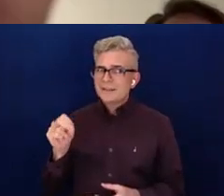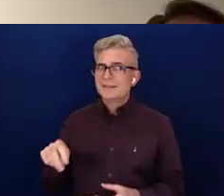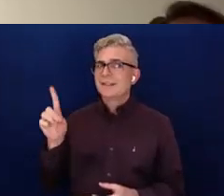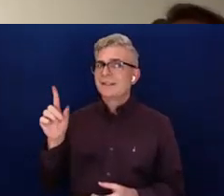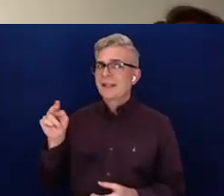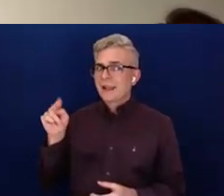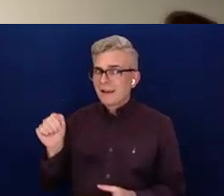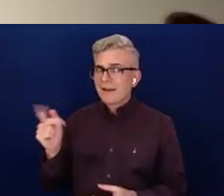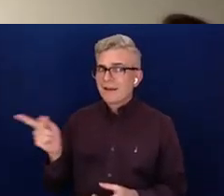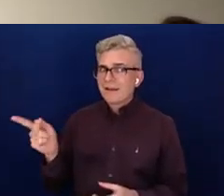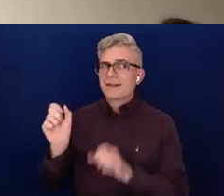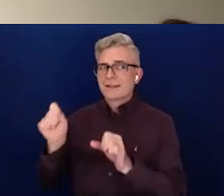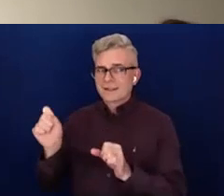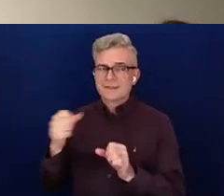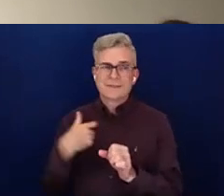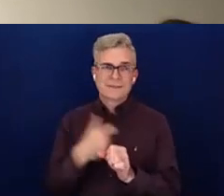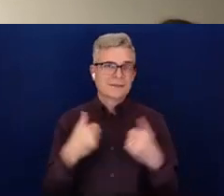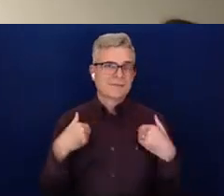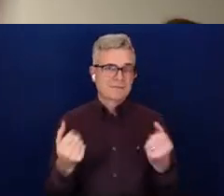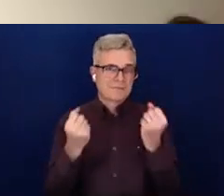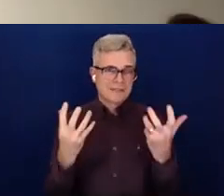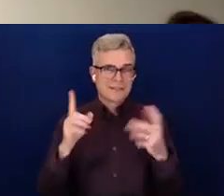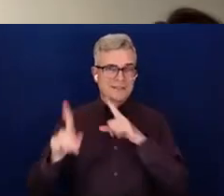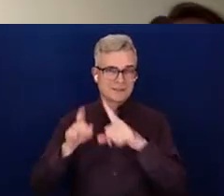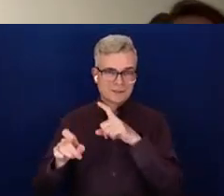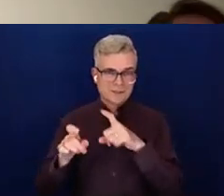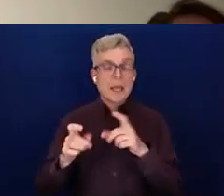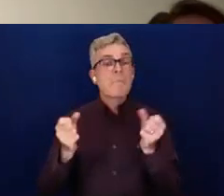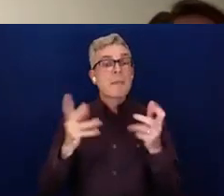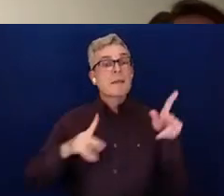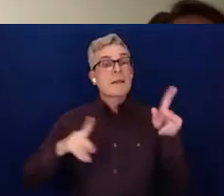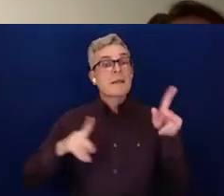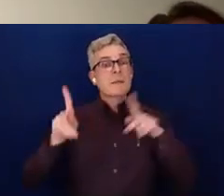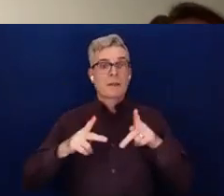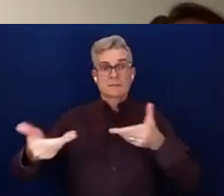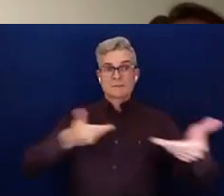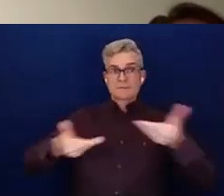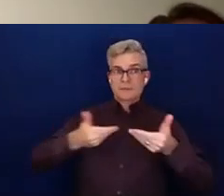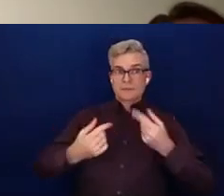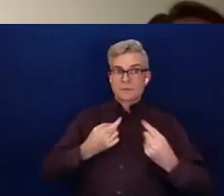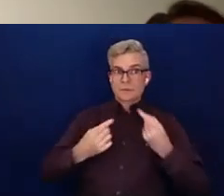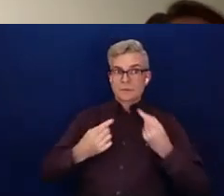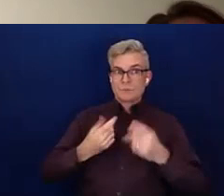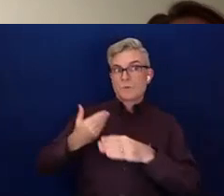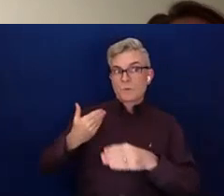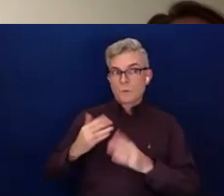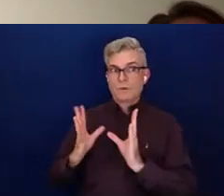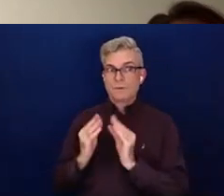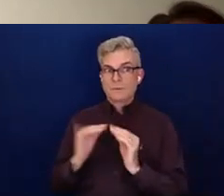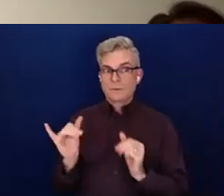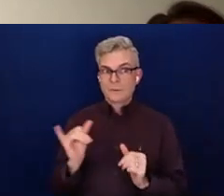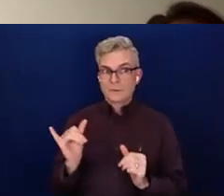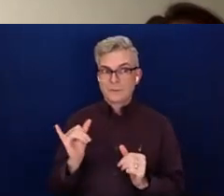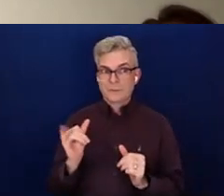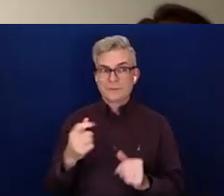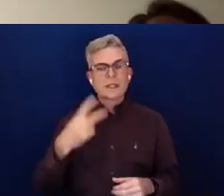lot of questions. A lot of people submitted questions prior to the meeting as well. I see Jamie Edgen has